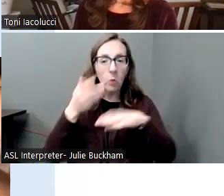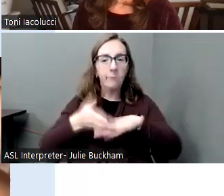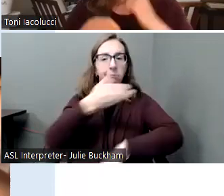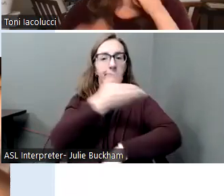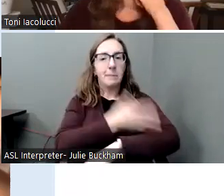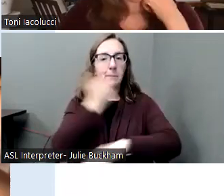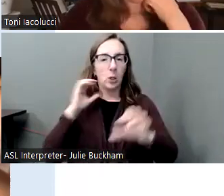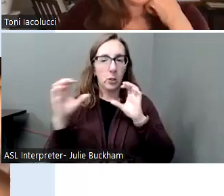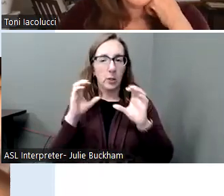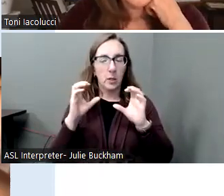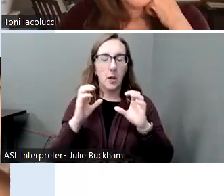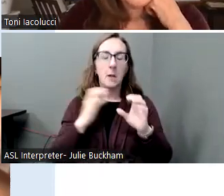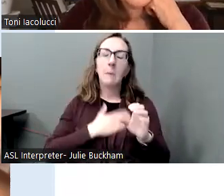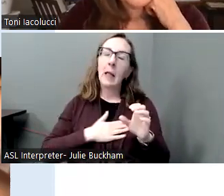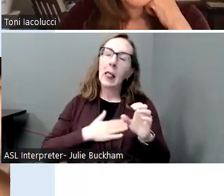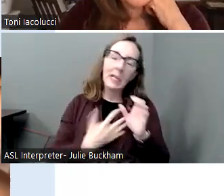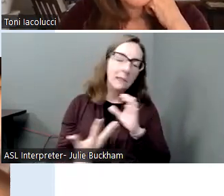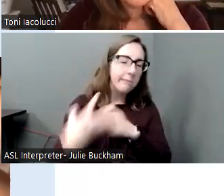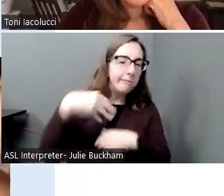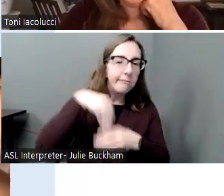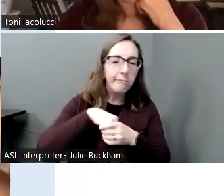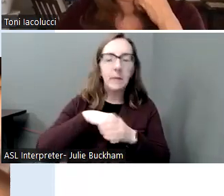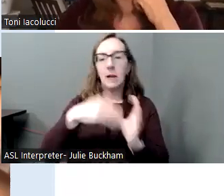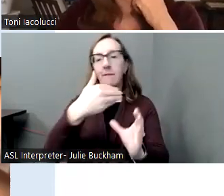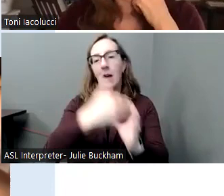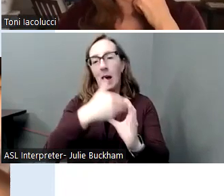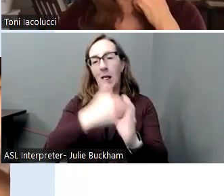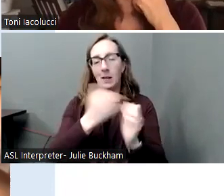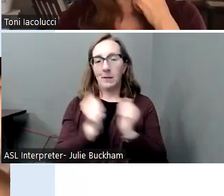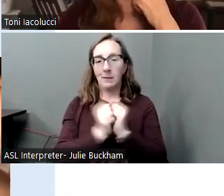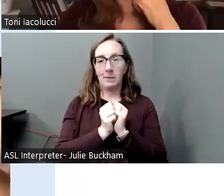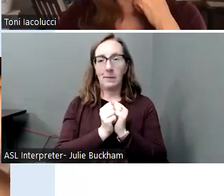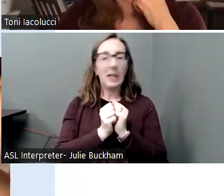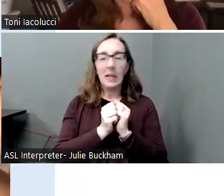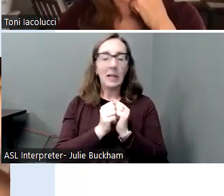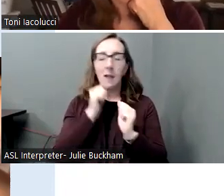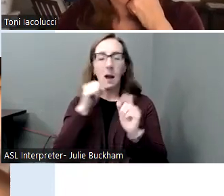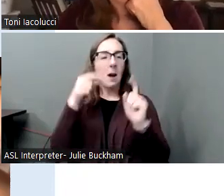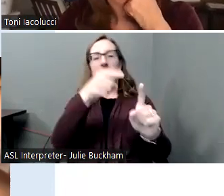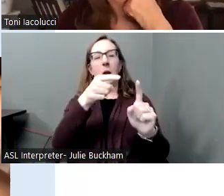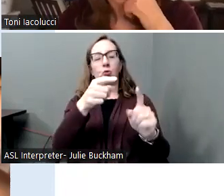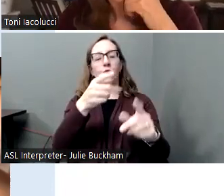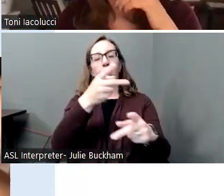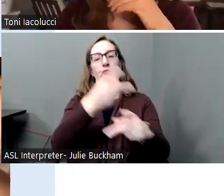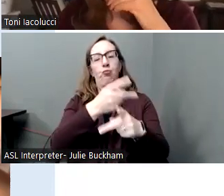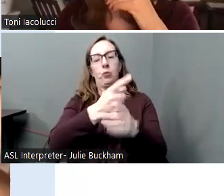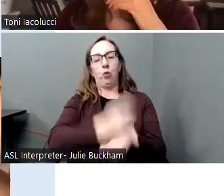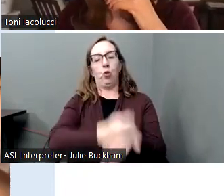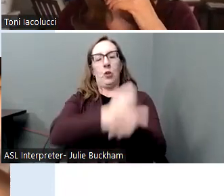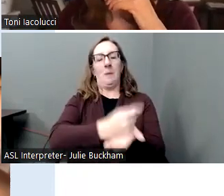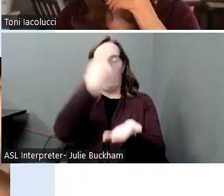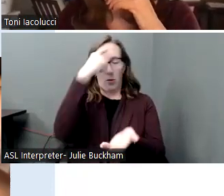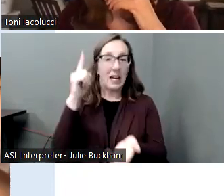the medical record. Again, this is not about treating the hearing loss. It's about facilitating your